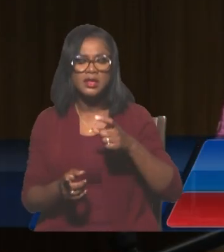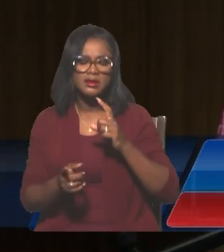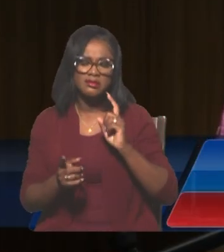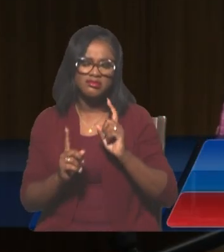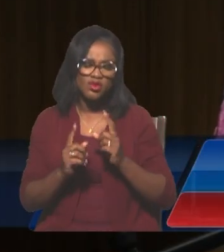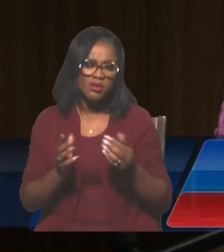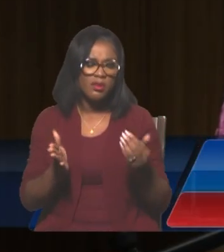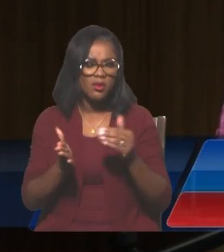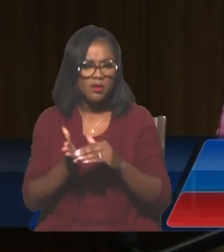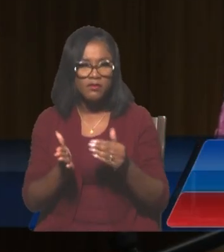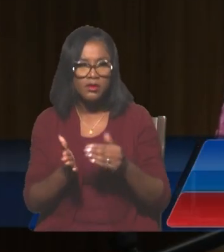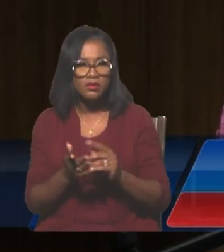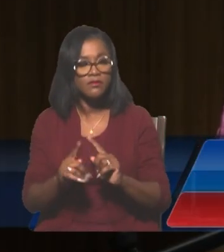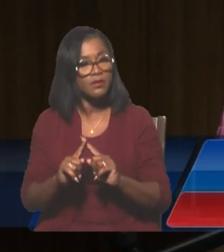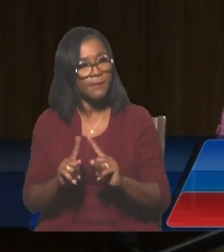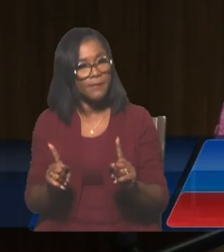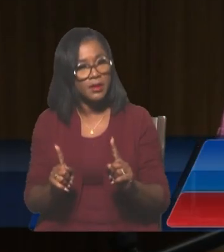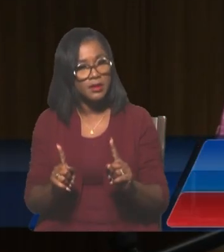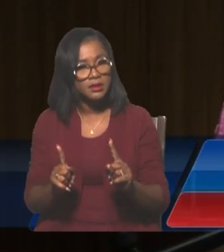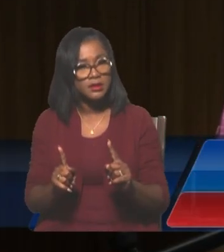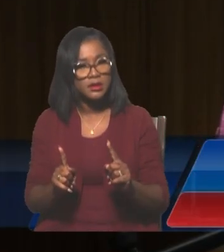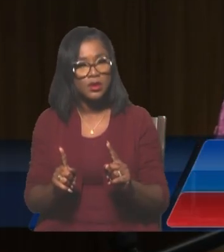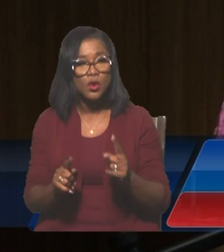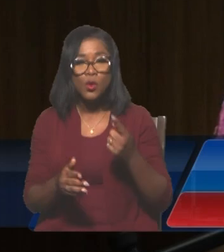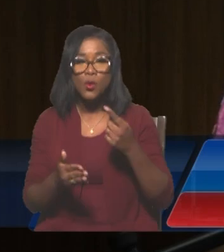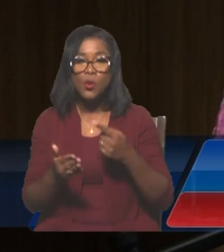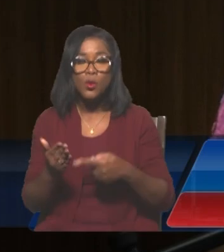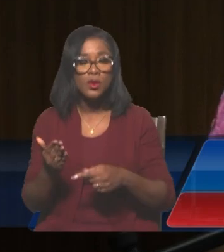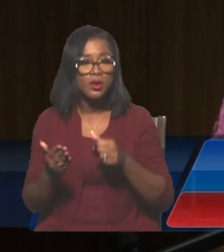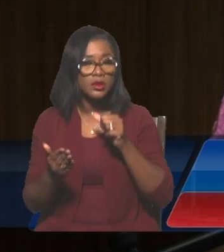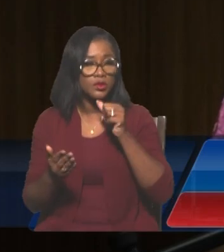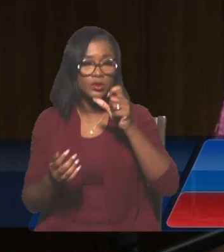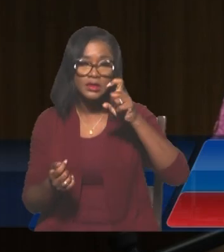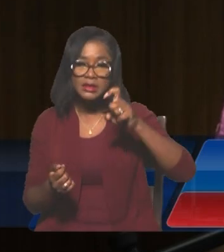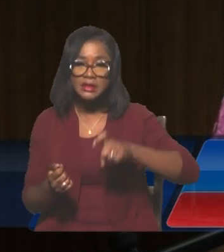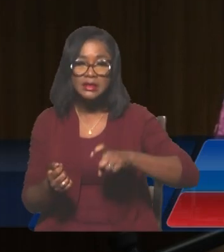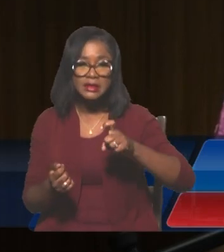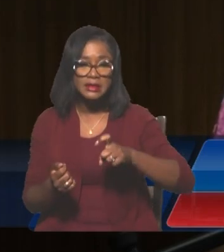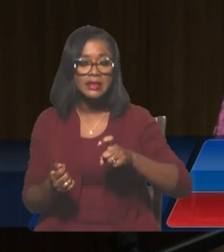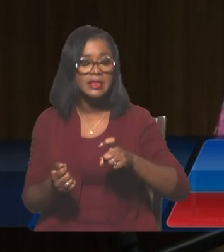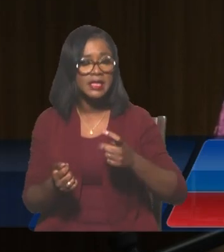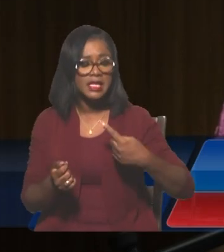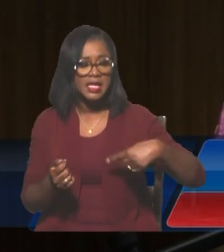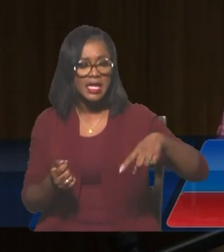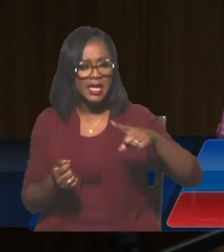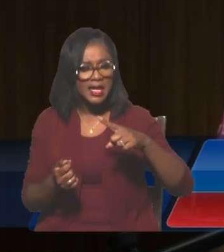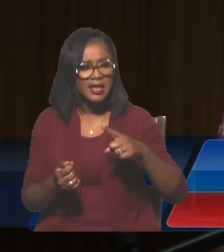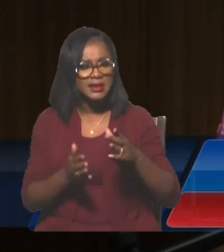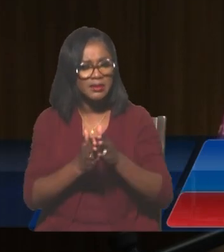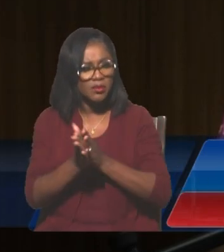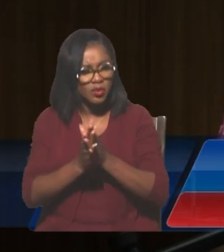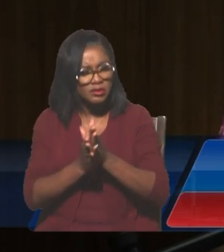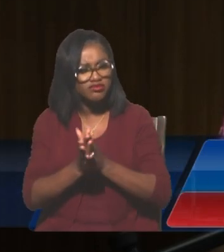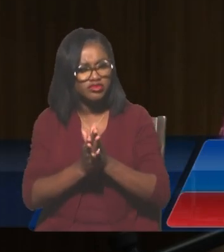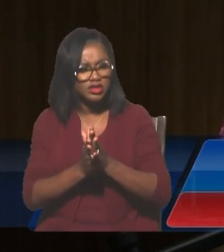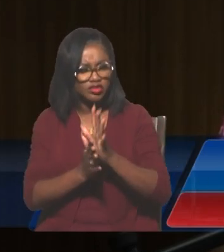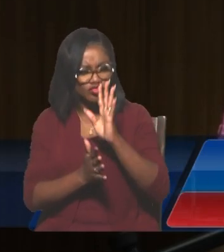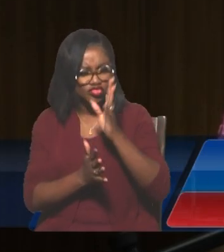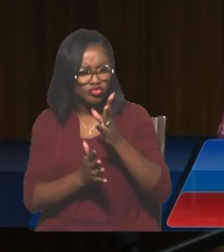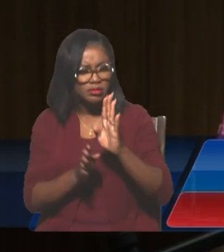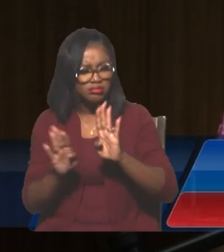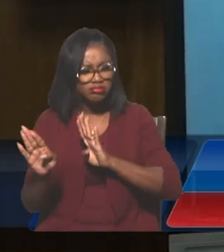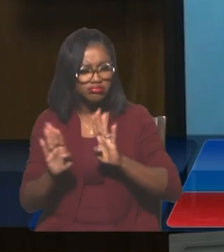about. However, the only thing lacking and what we need is the willpower and the motivation to create